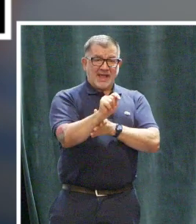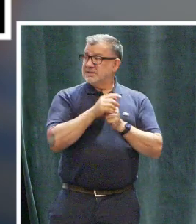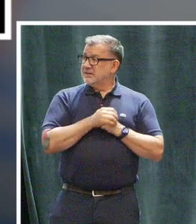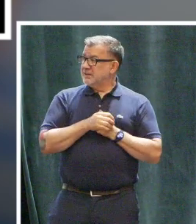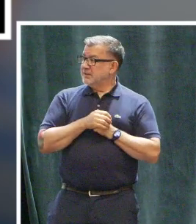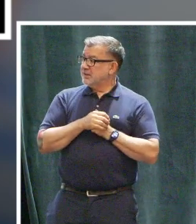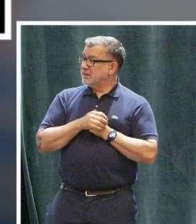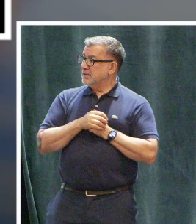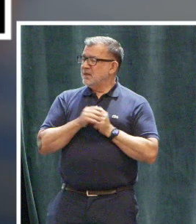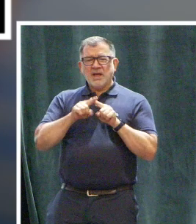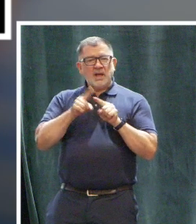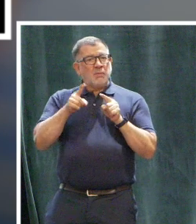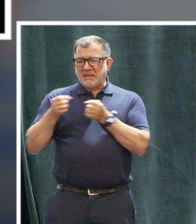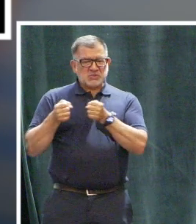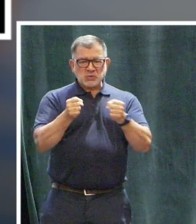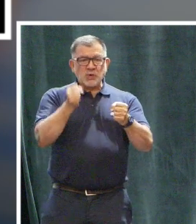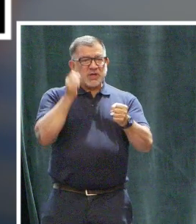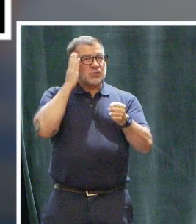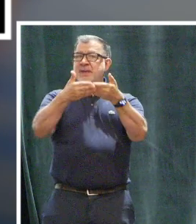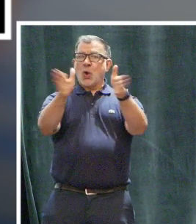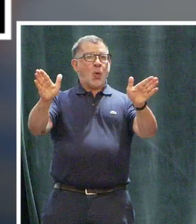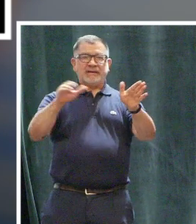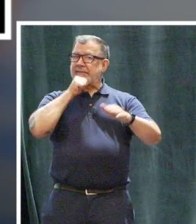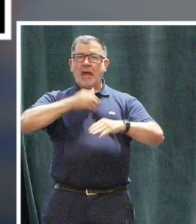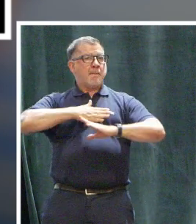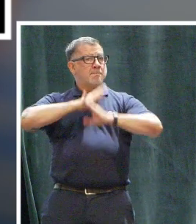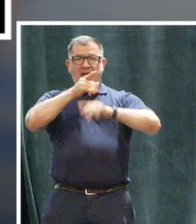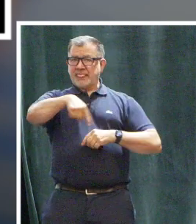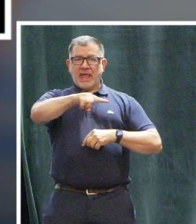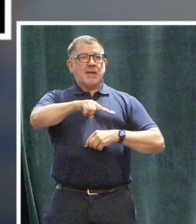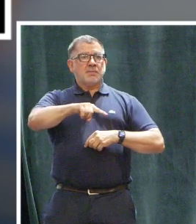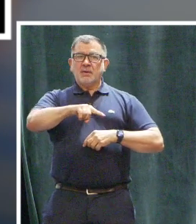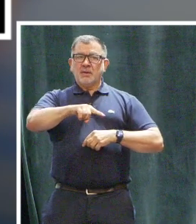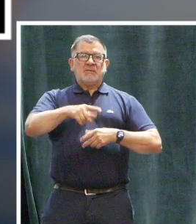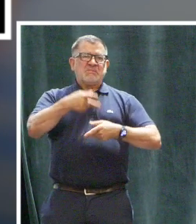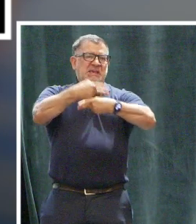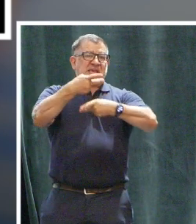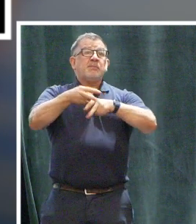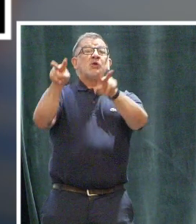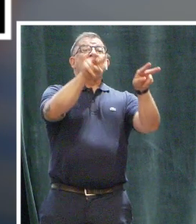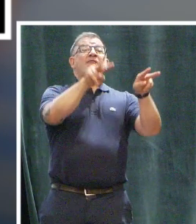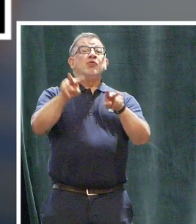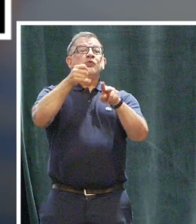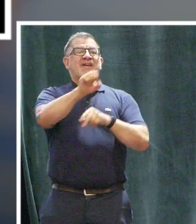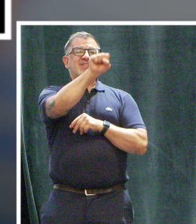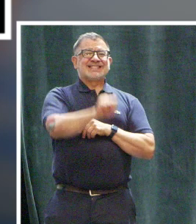maintained open, unobstructed, maintaining the views toward the South Cove and the water.